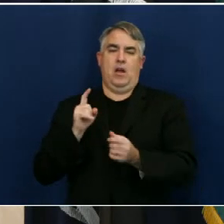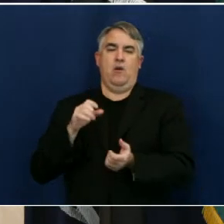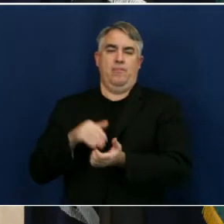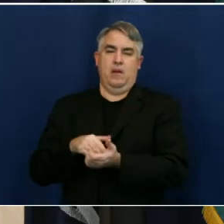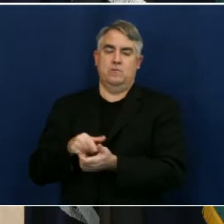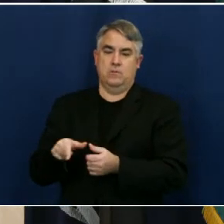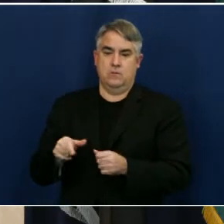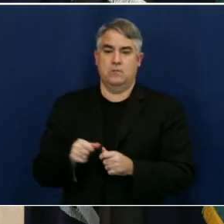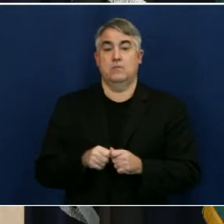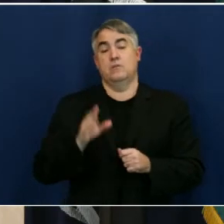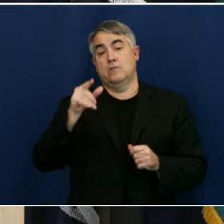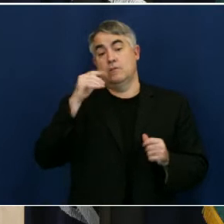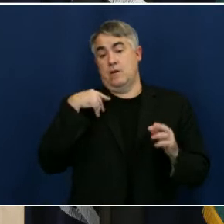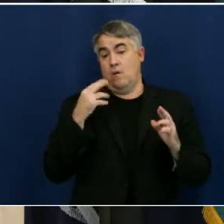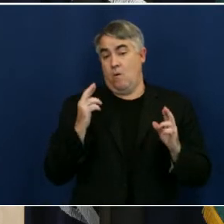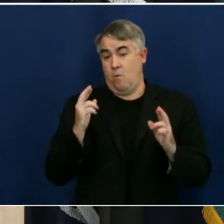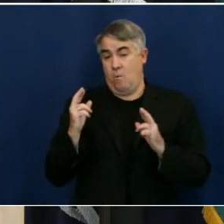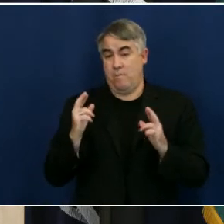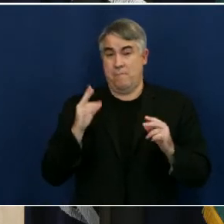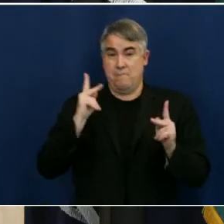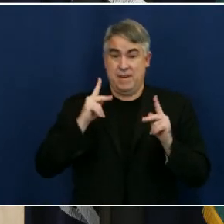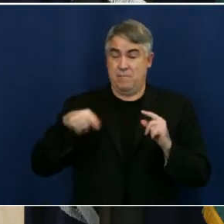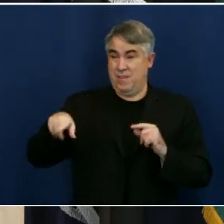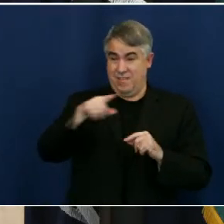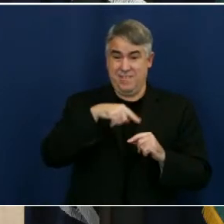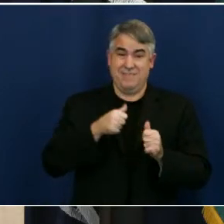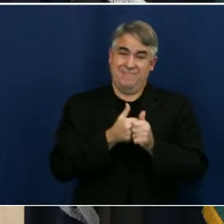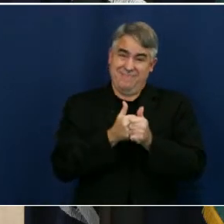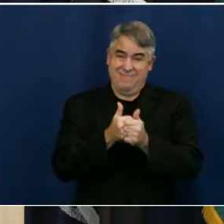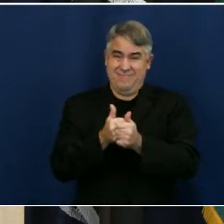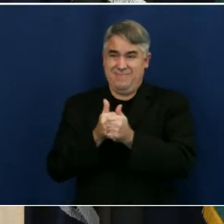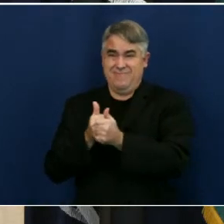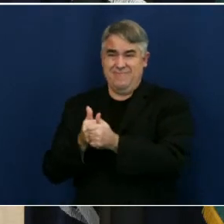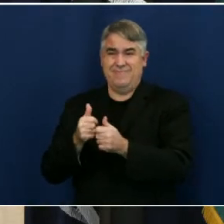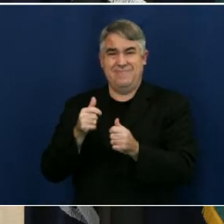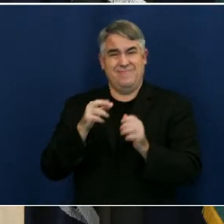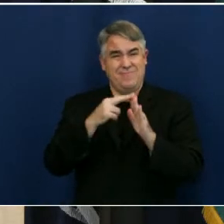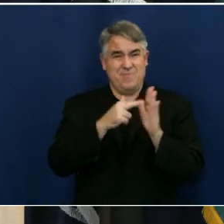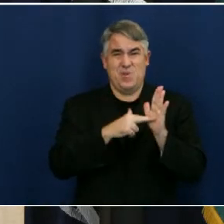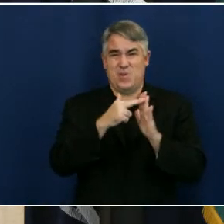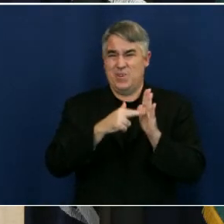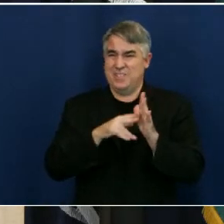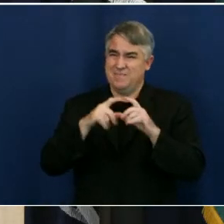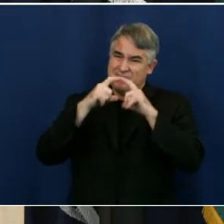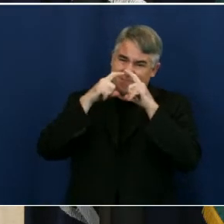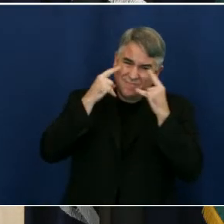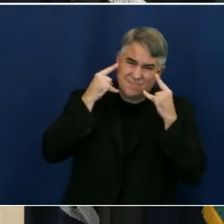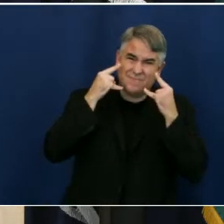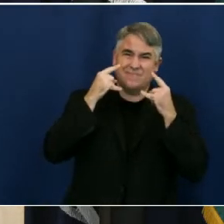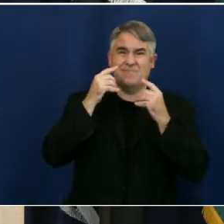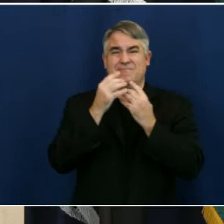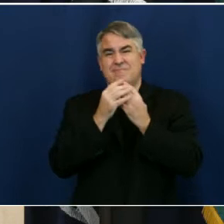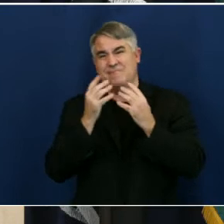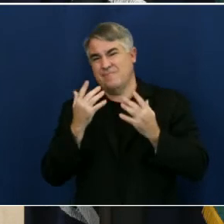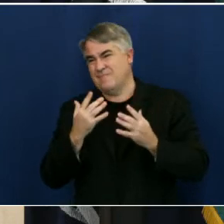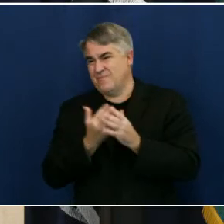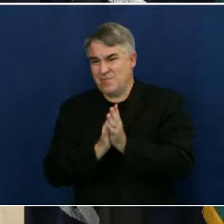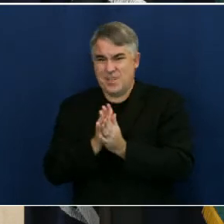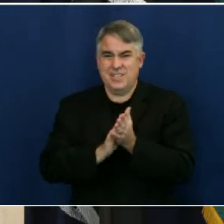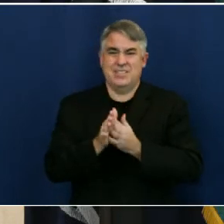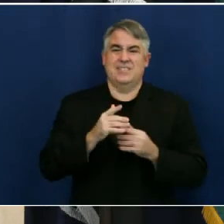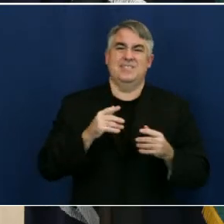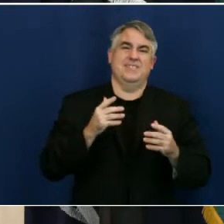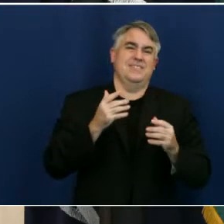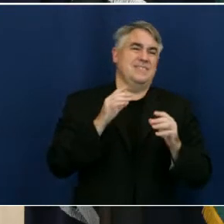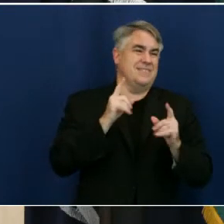the actions and activities that people have been taking to bend this curve and begin to turn the corner on this and get it down will continue.